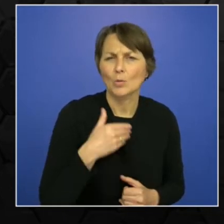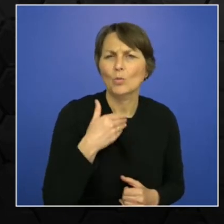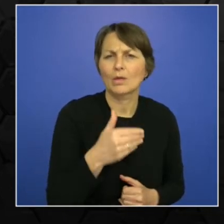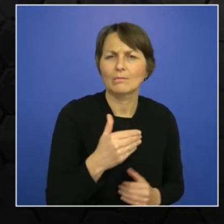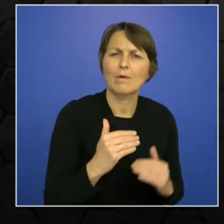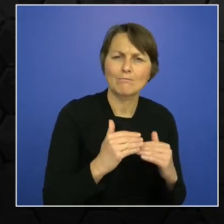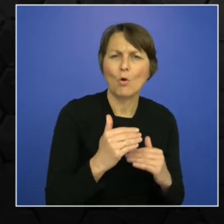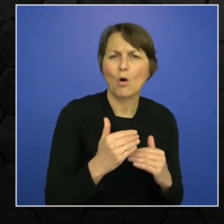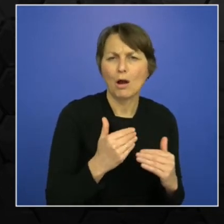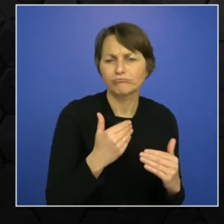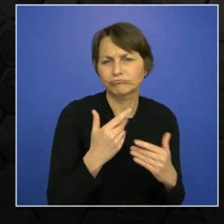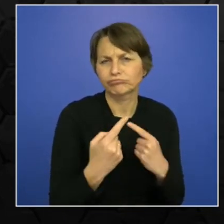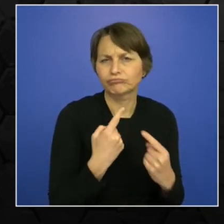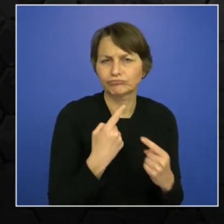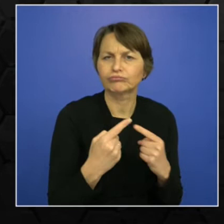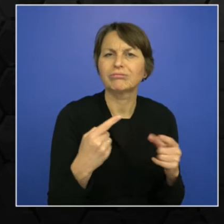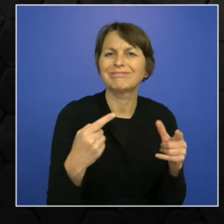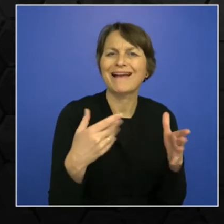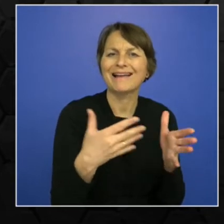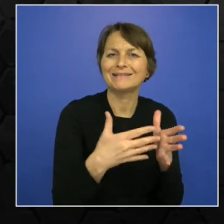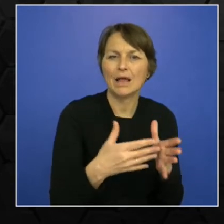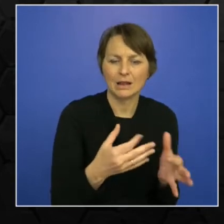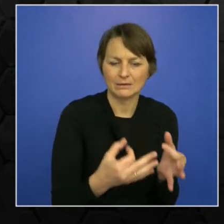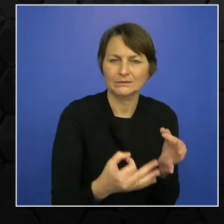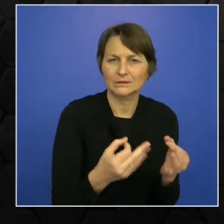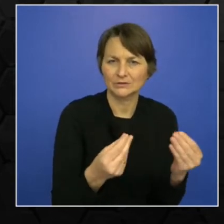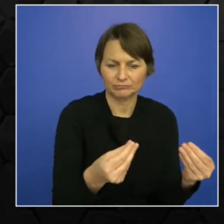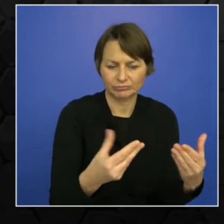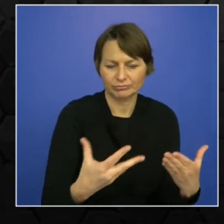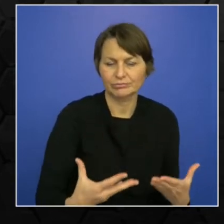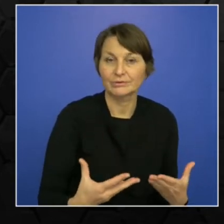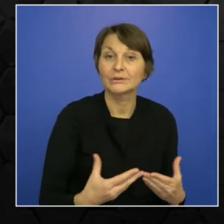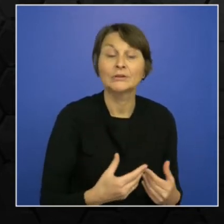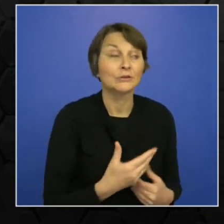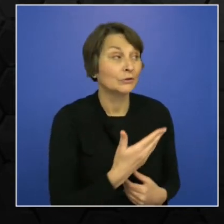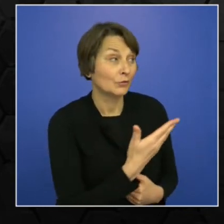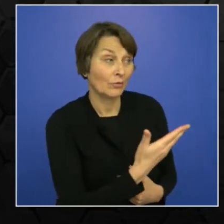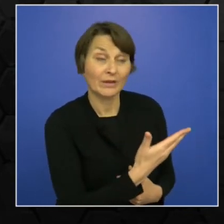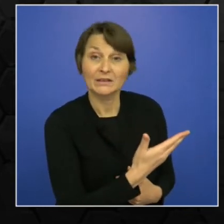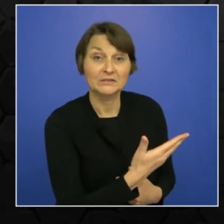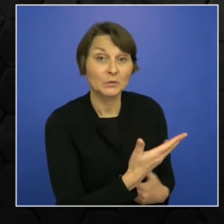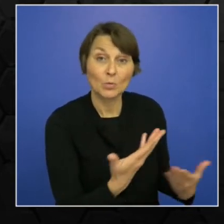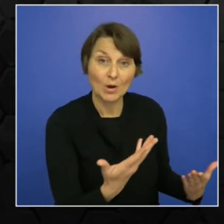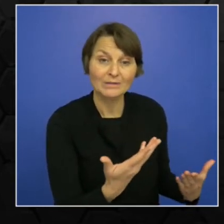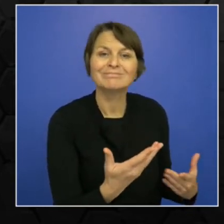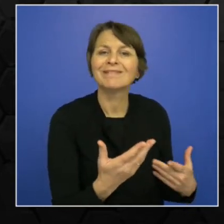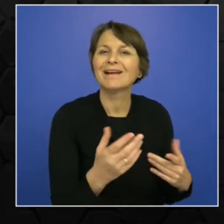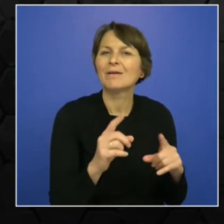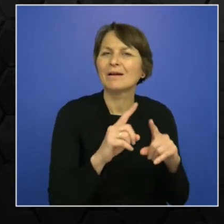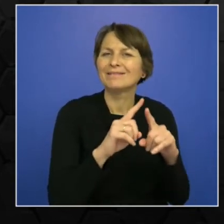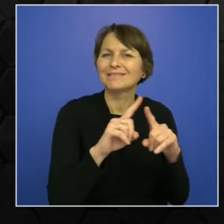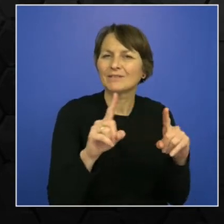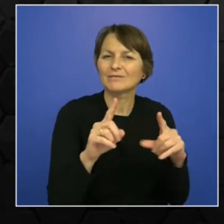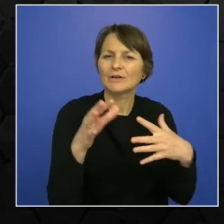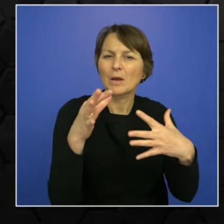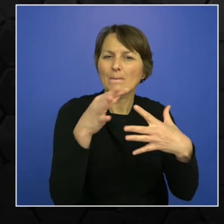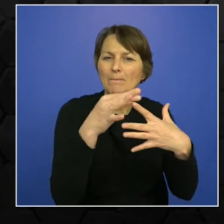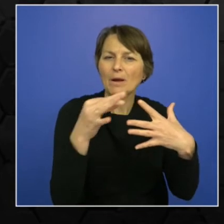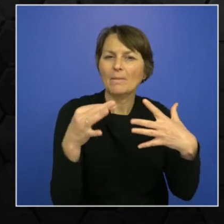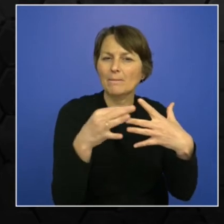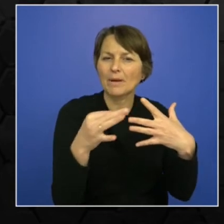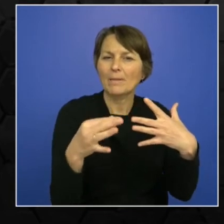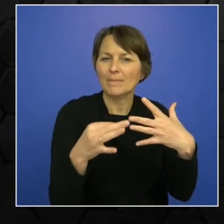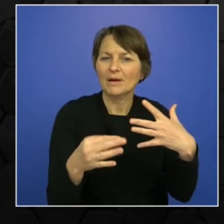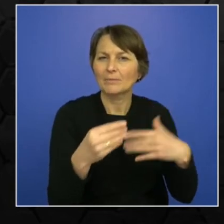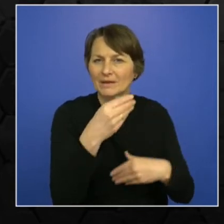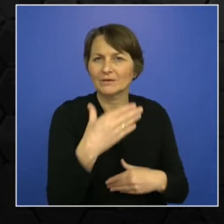this model has returned to us after training is the different parameters as NumPy files. So how